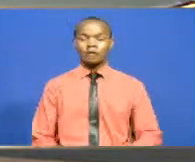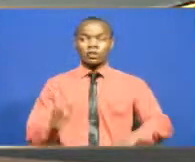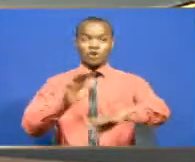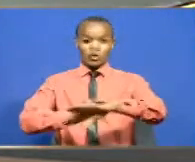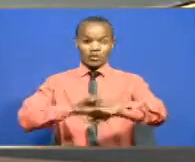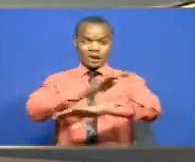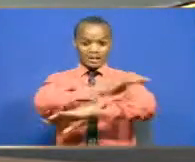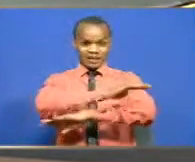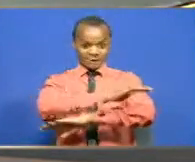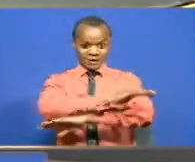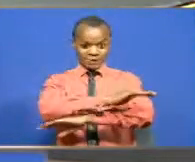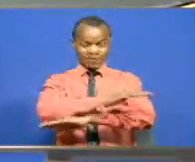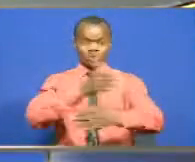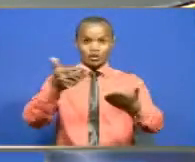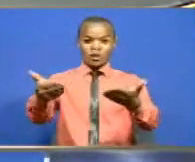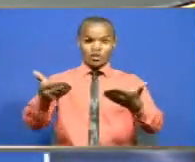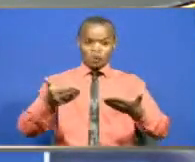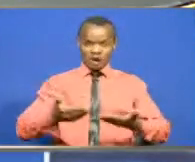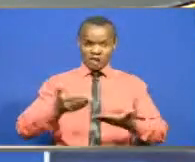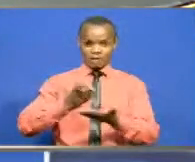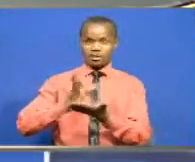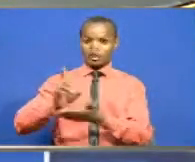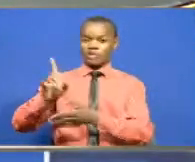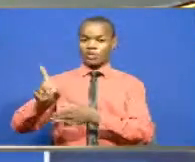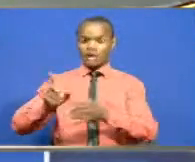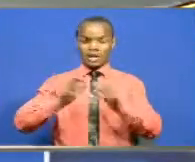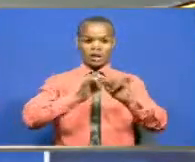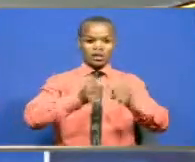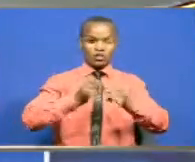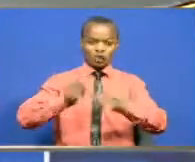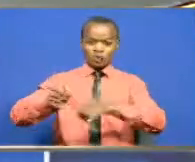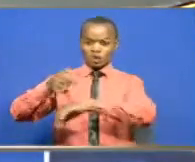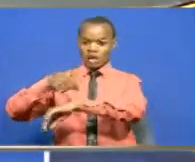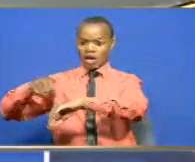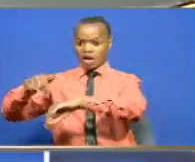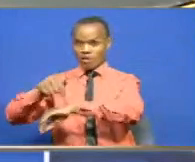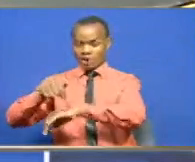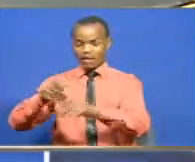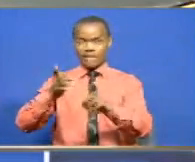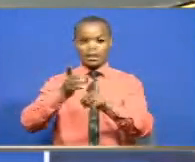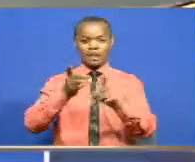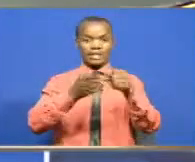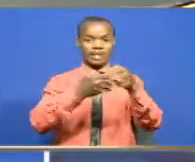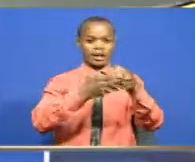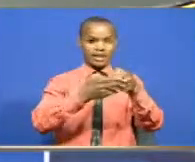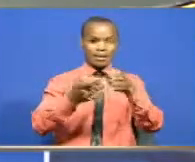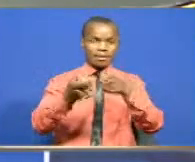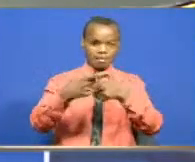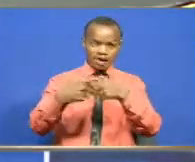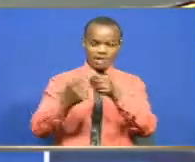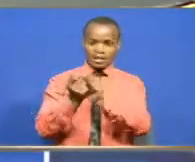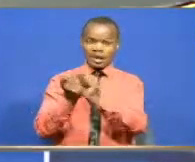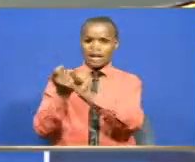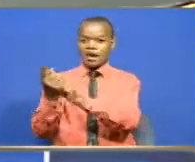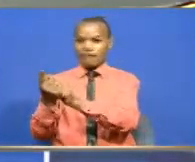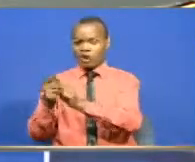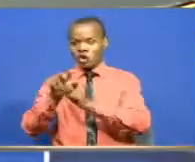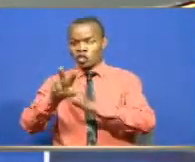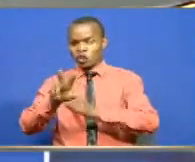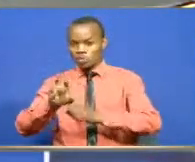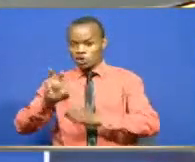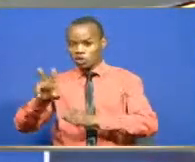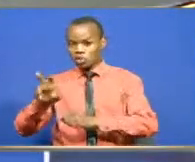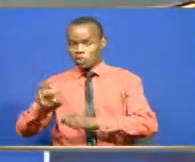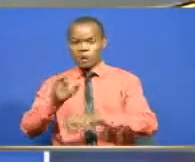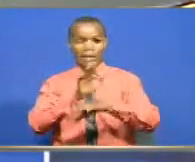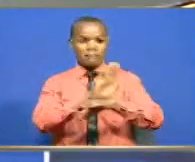Good evening and a warm welcome to Channel One News Hour on this 9th day of November 2020. A very